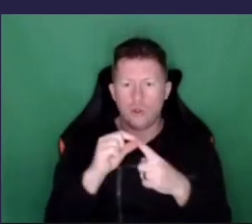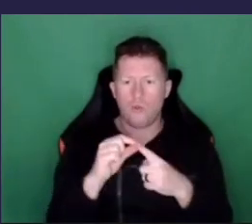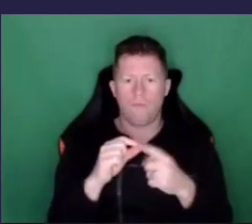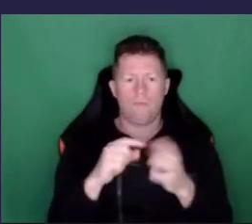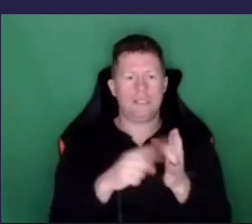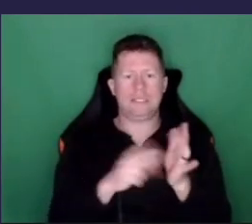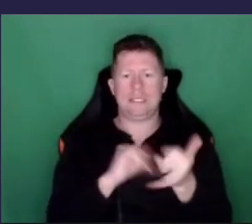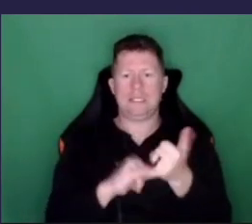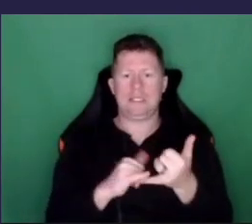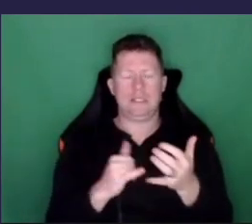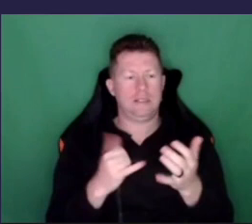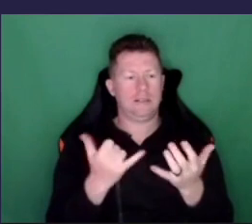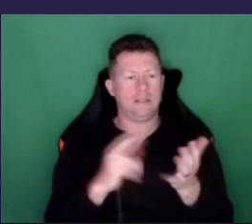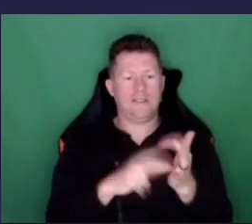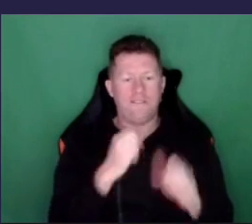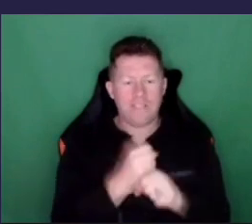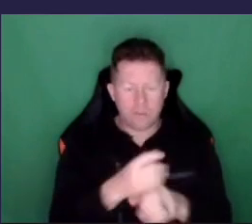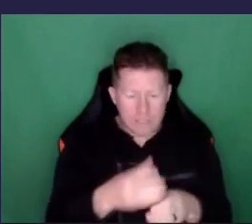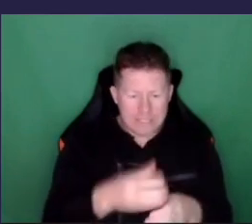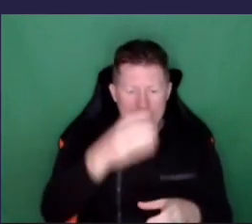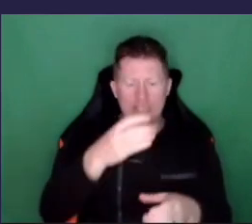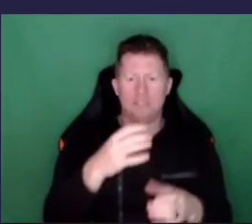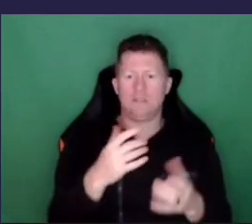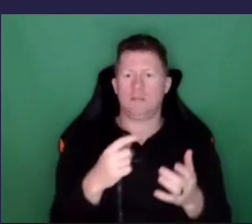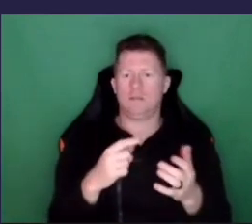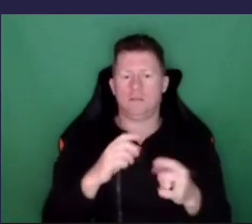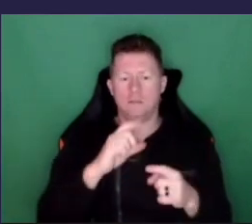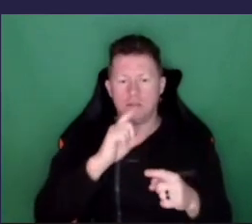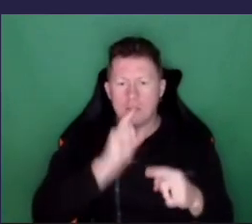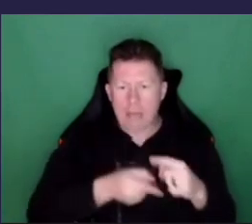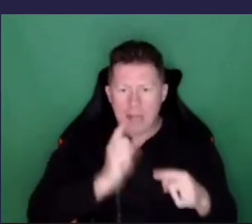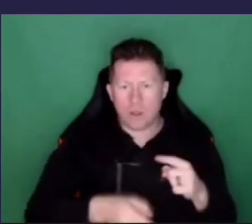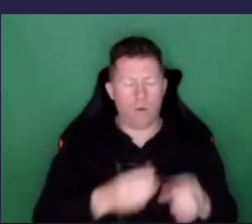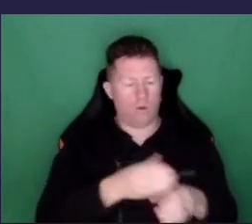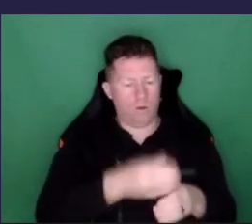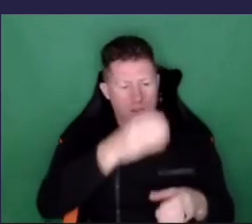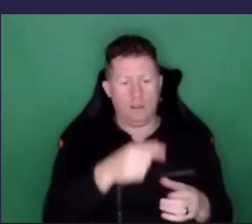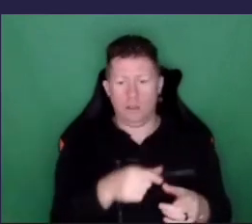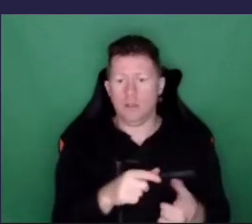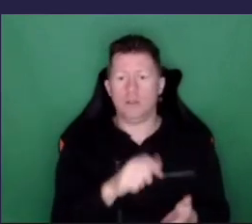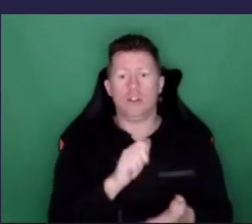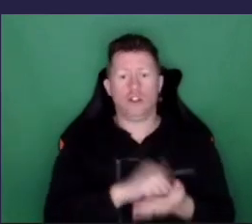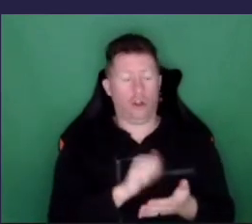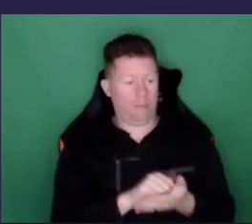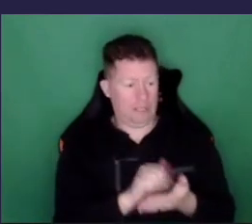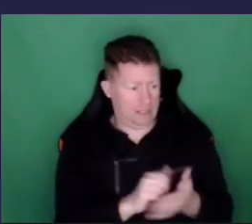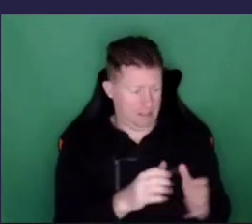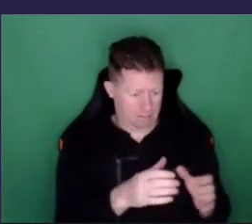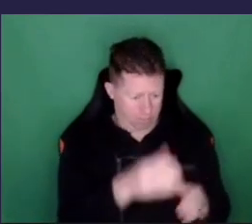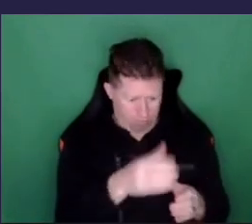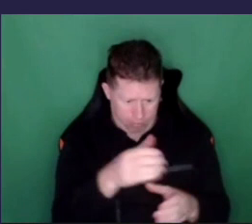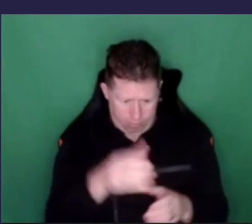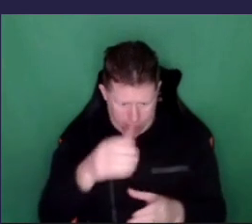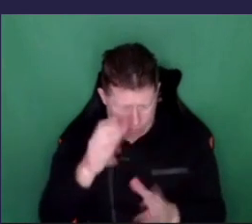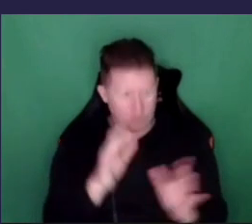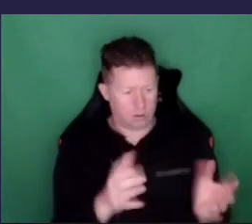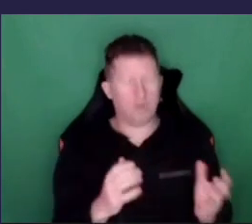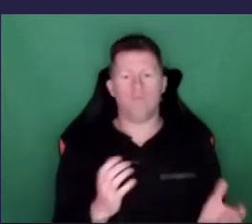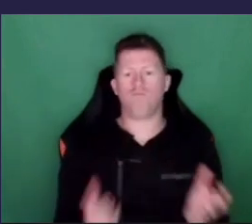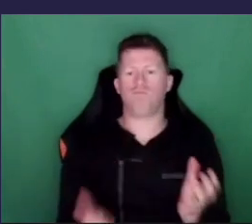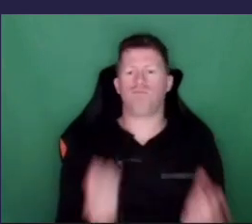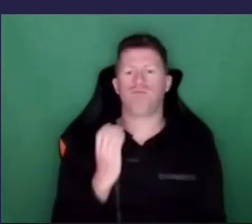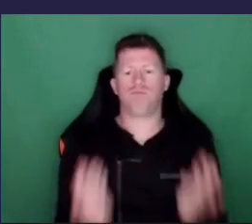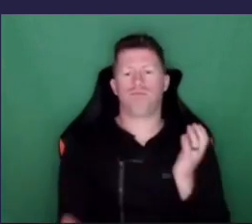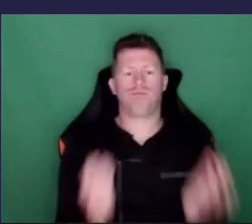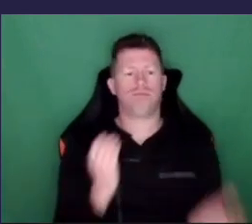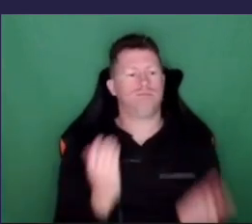tins. And so they had different sizes and different weights. So she went out shopping, came back with the right size of tins, and she went